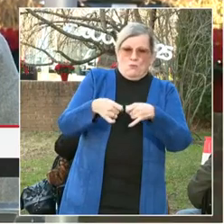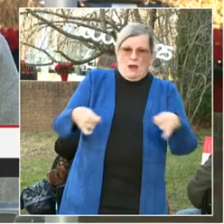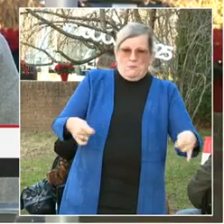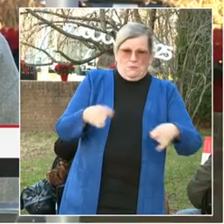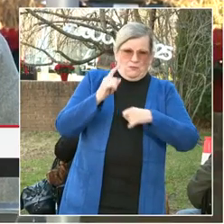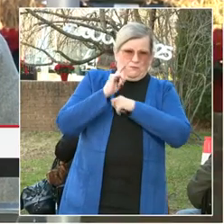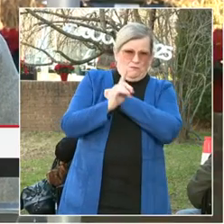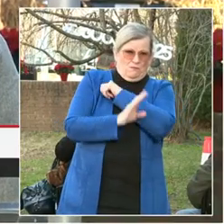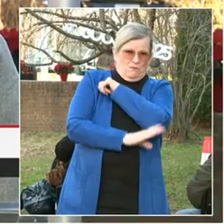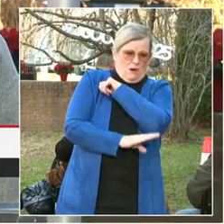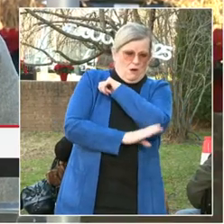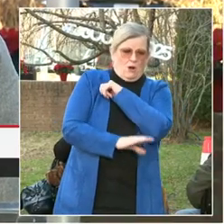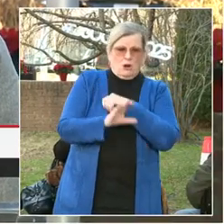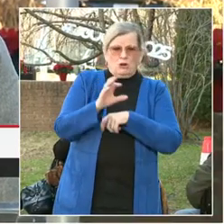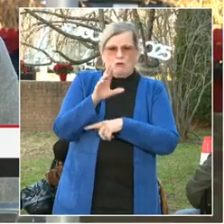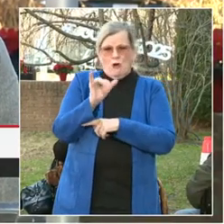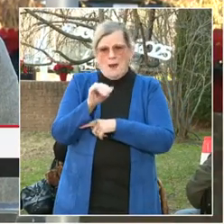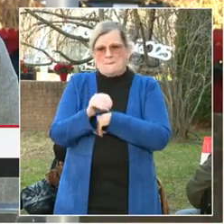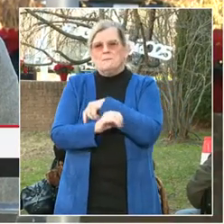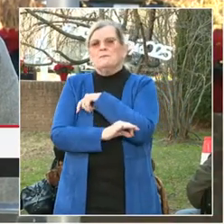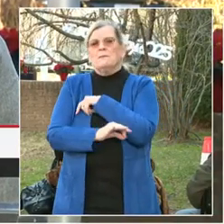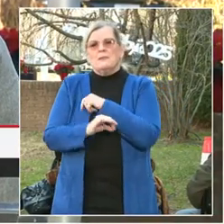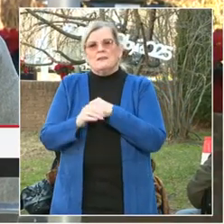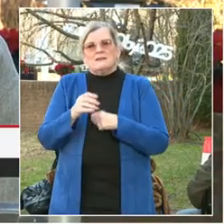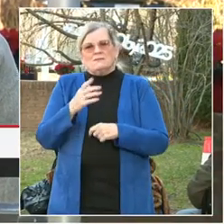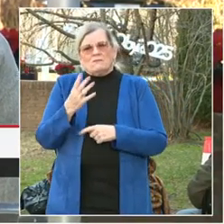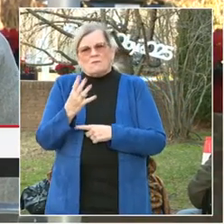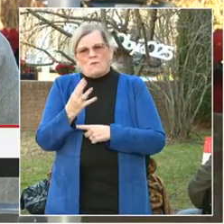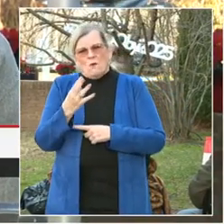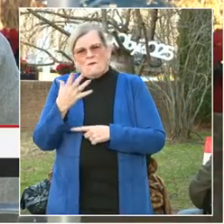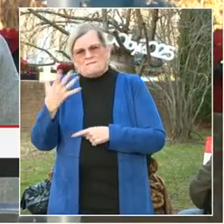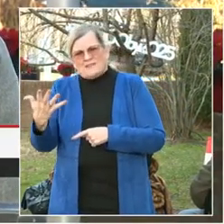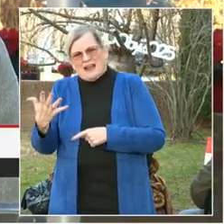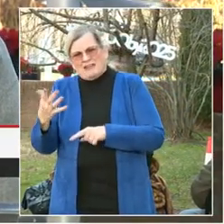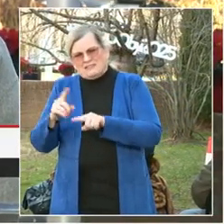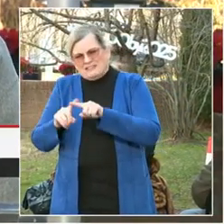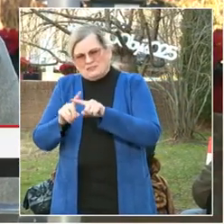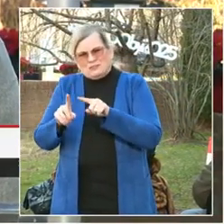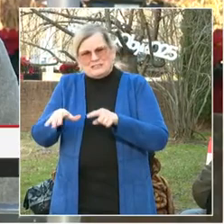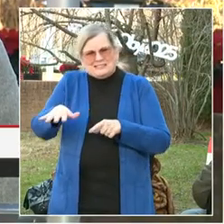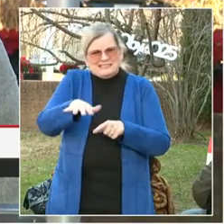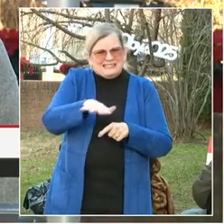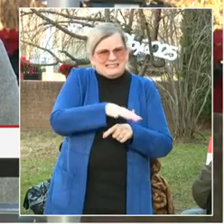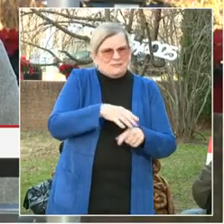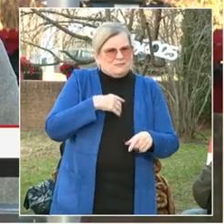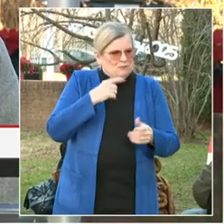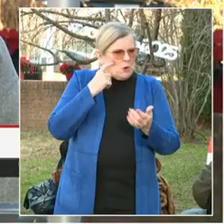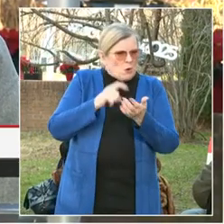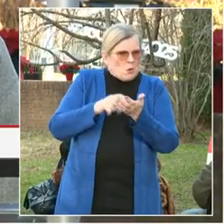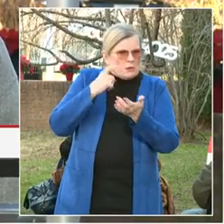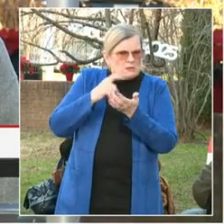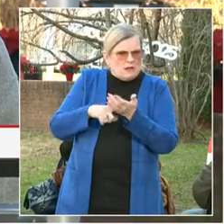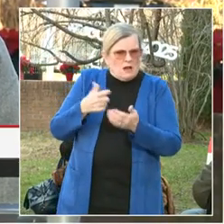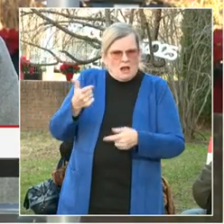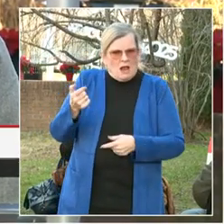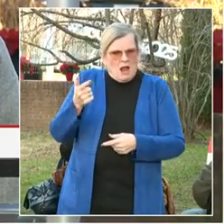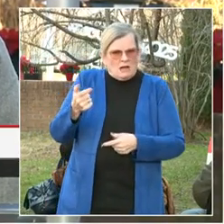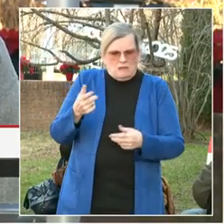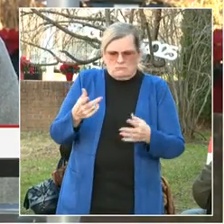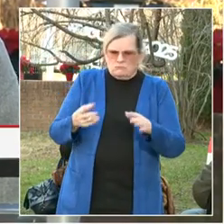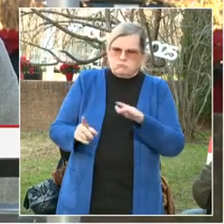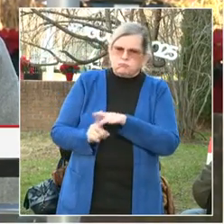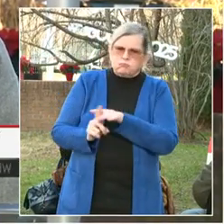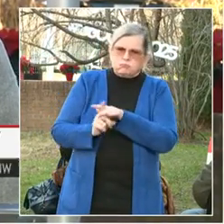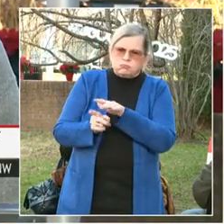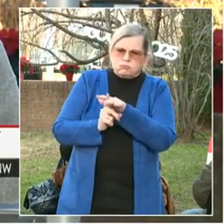been, I think, 4 or 5 areas across the city where we've experienced gun violence. And that